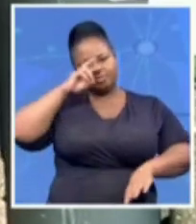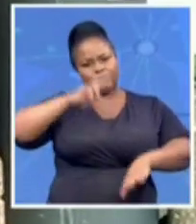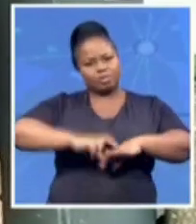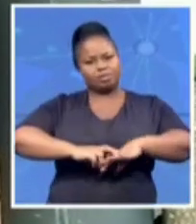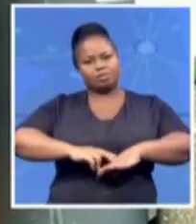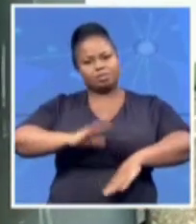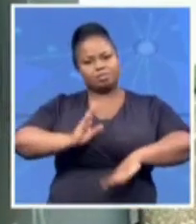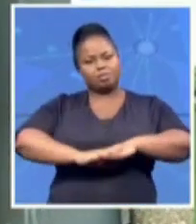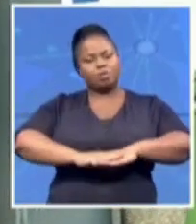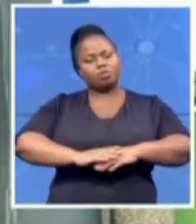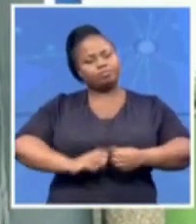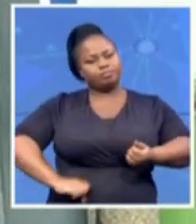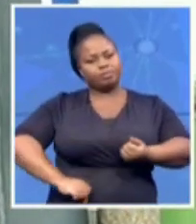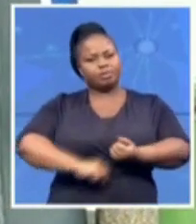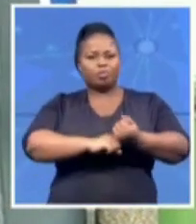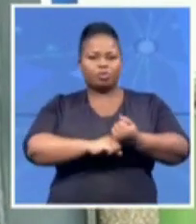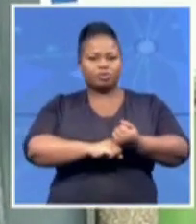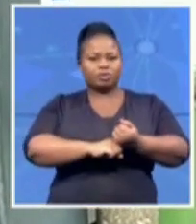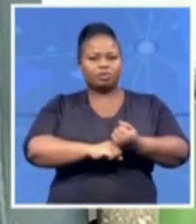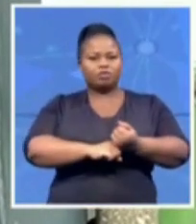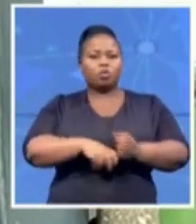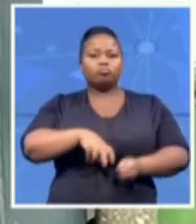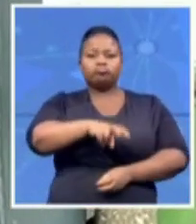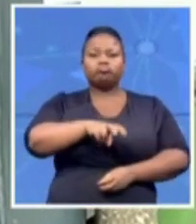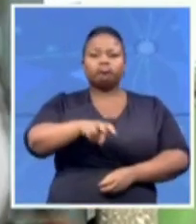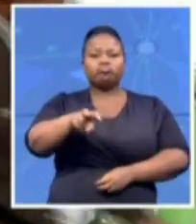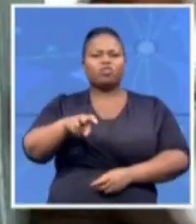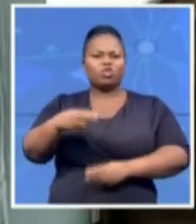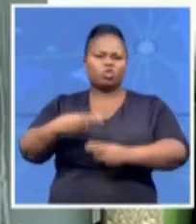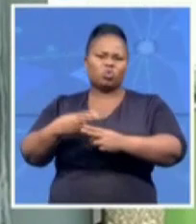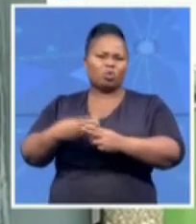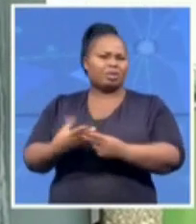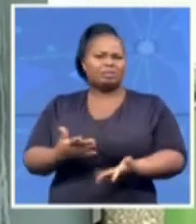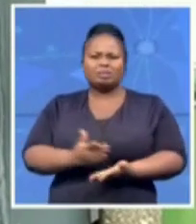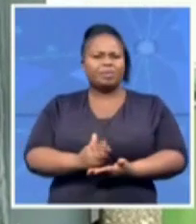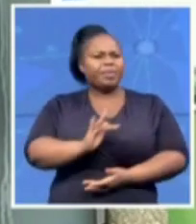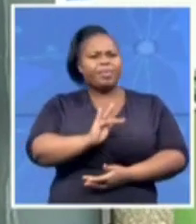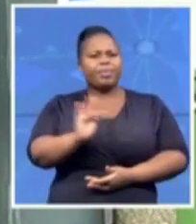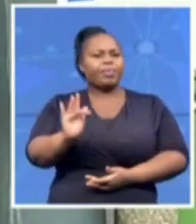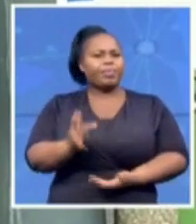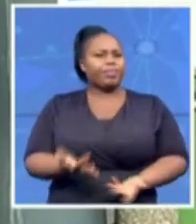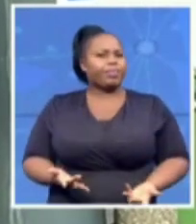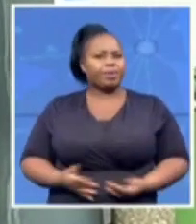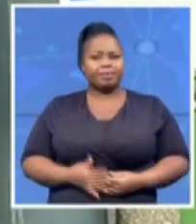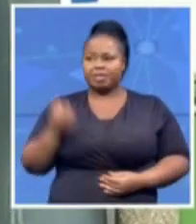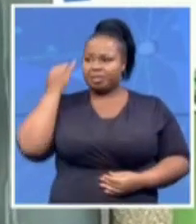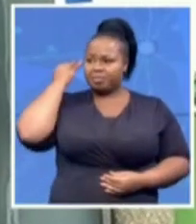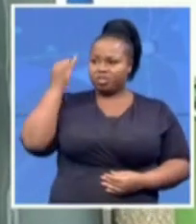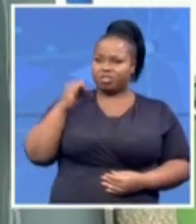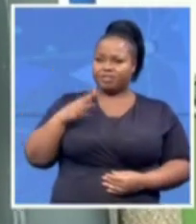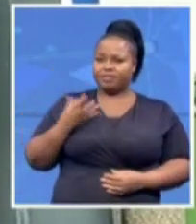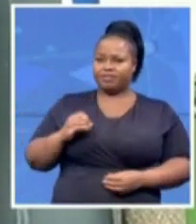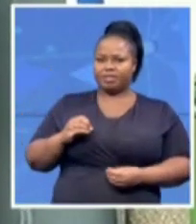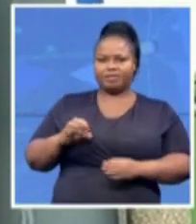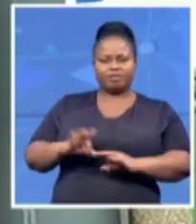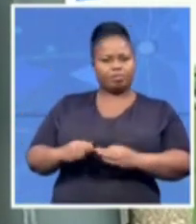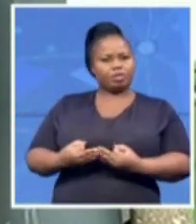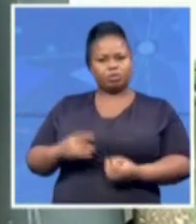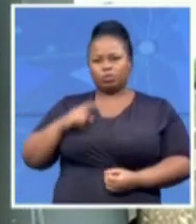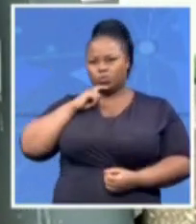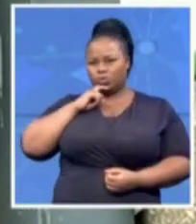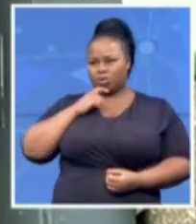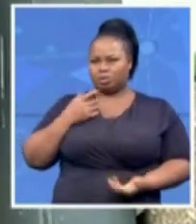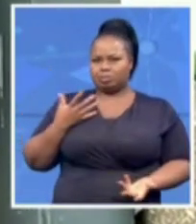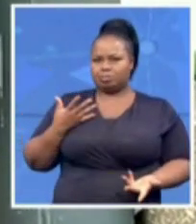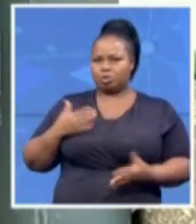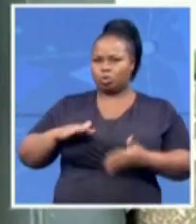mobile toilets that are not there, because you can imagine 50 families using the community hall toilet. It's not going to